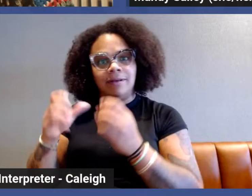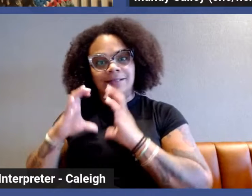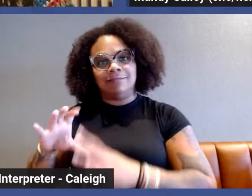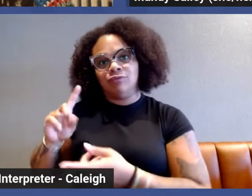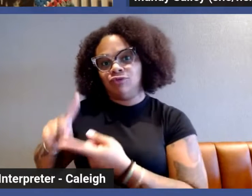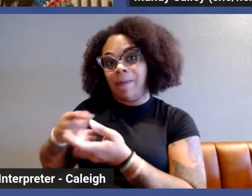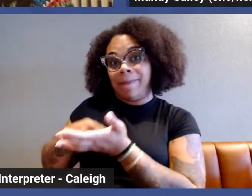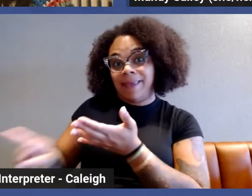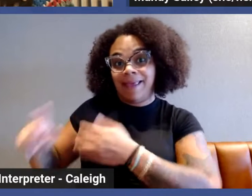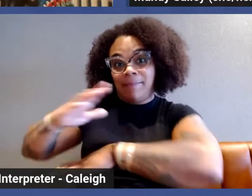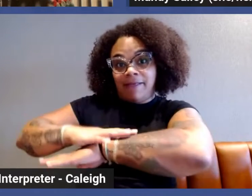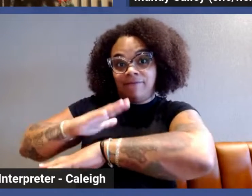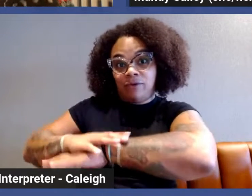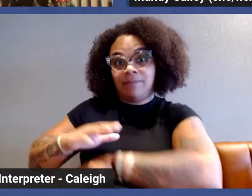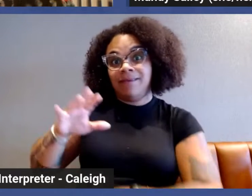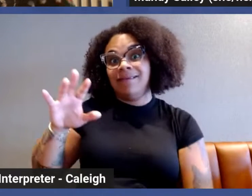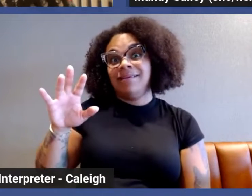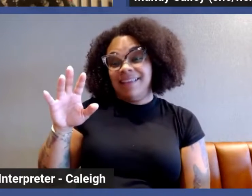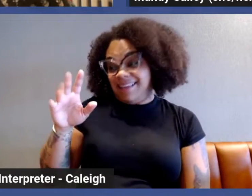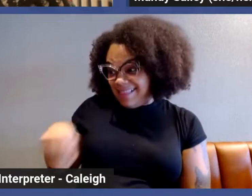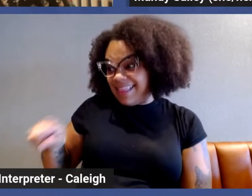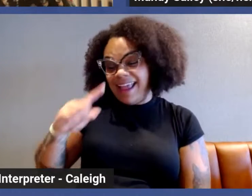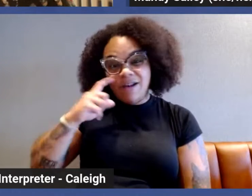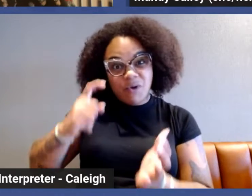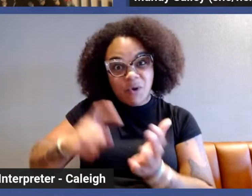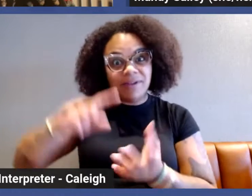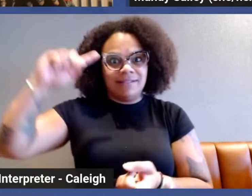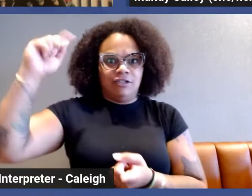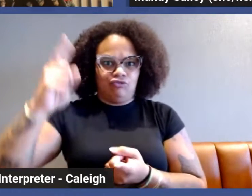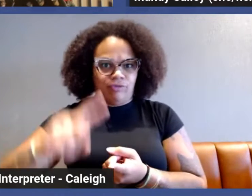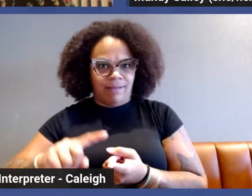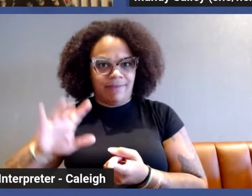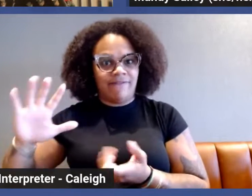people noticed a drop in their income. So,